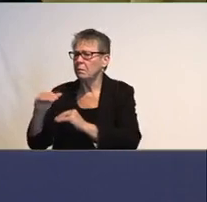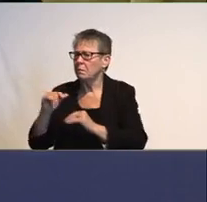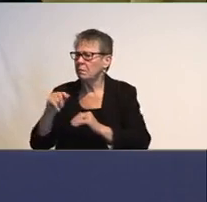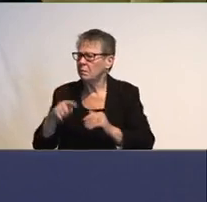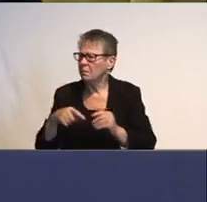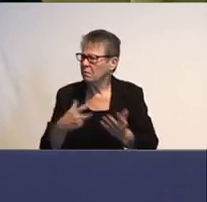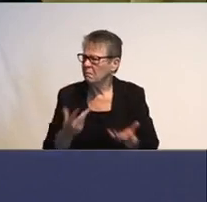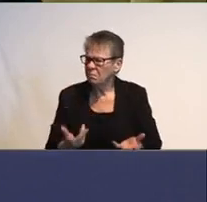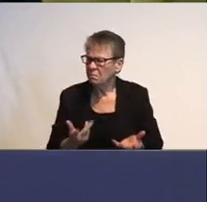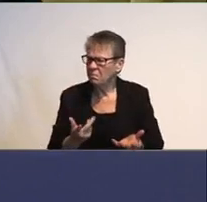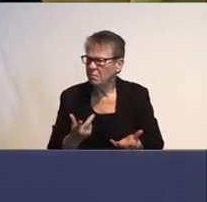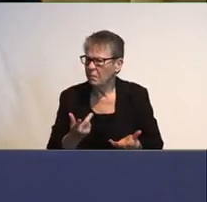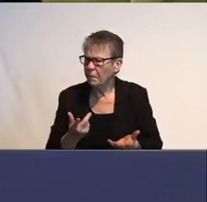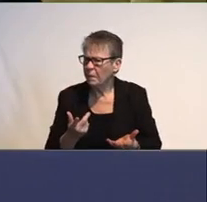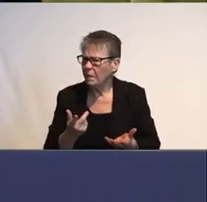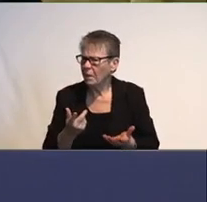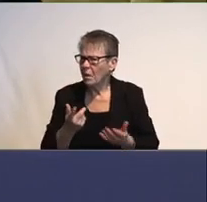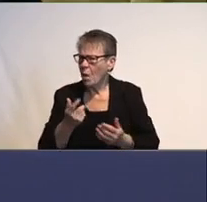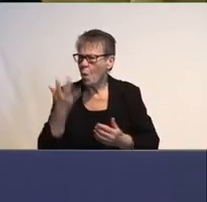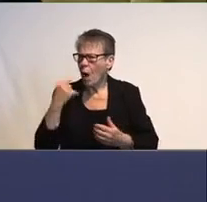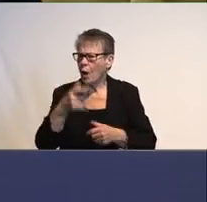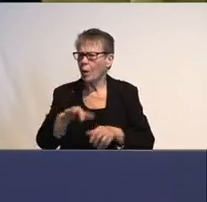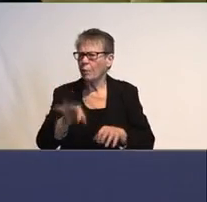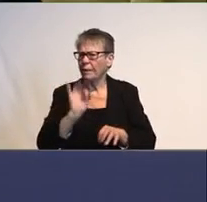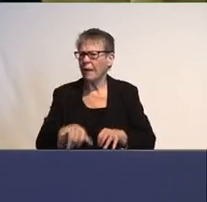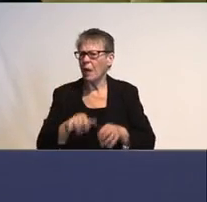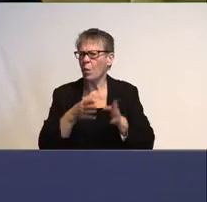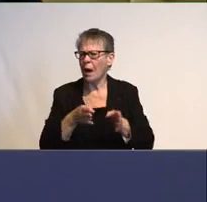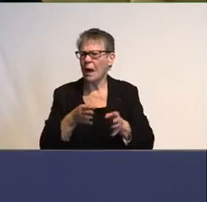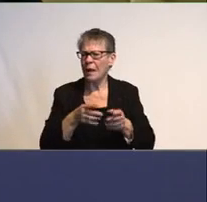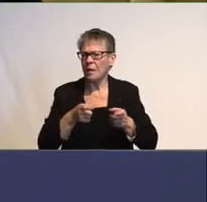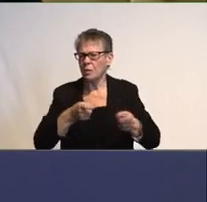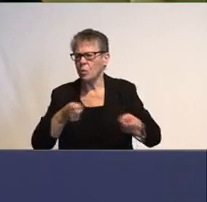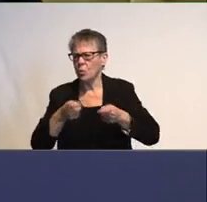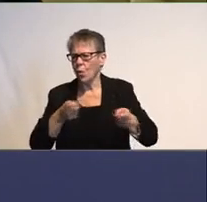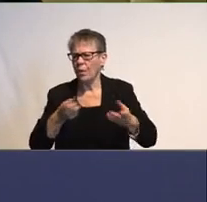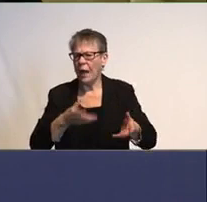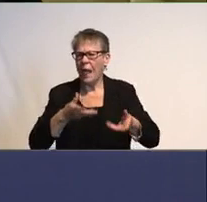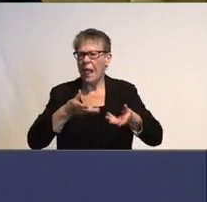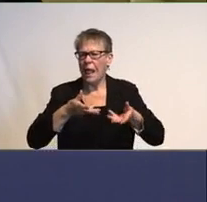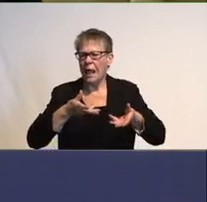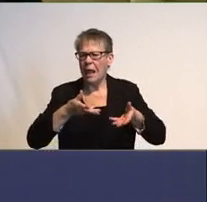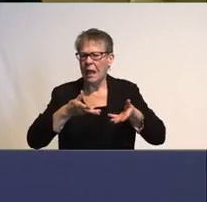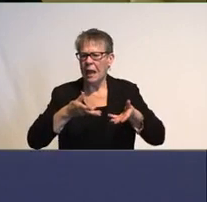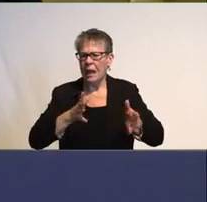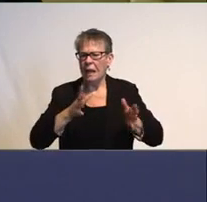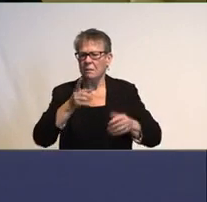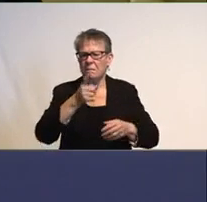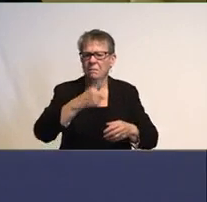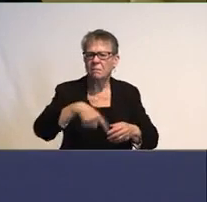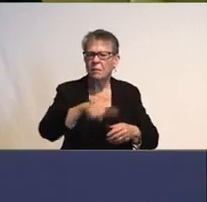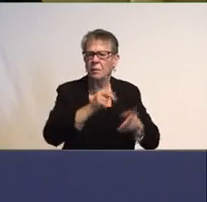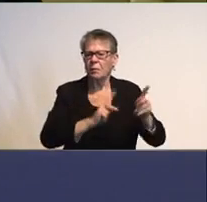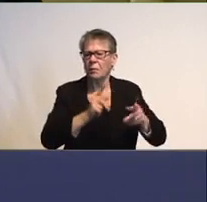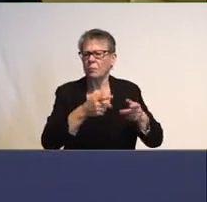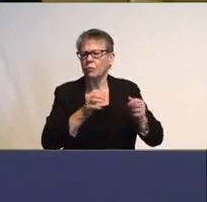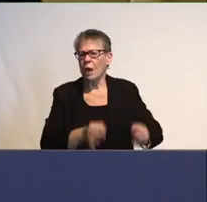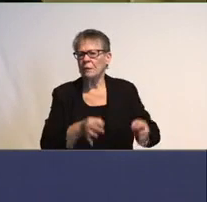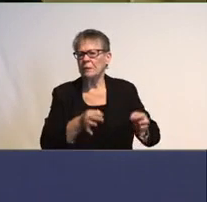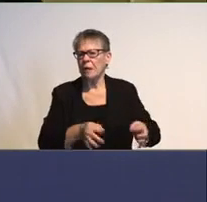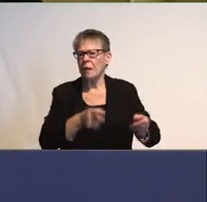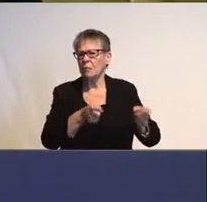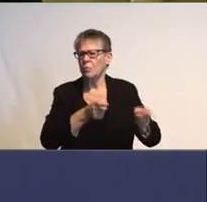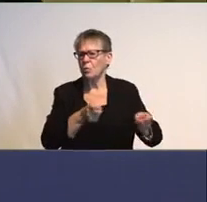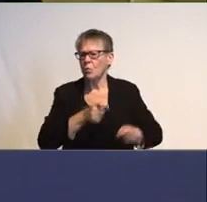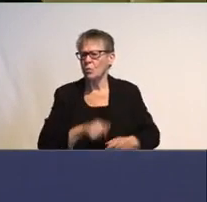measure as opposed to others? Are there other measures that are under consideration and why? On the gun bills, my question to you about the Safe Storage